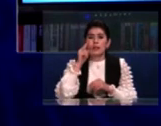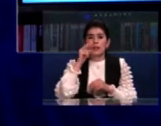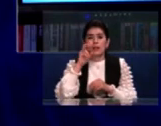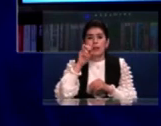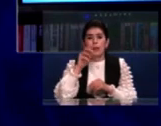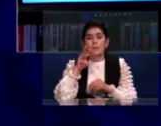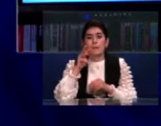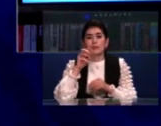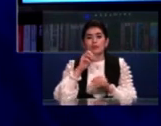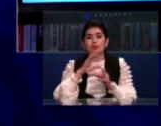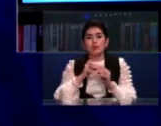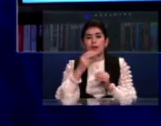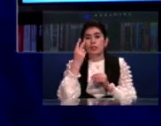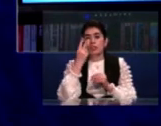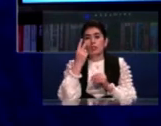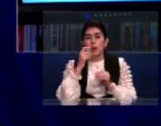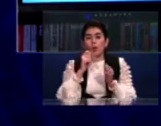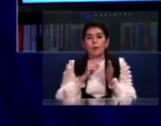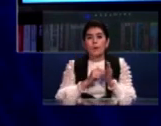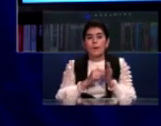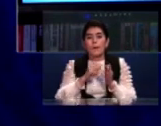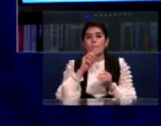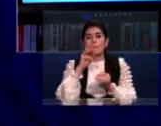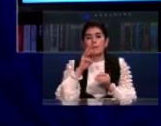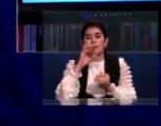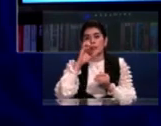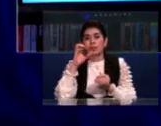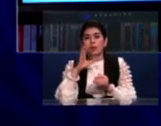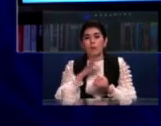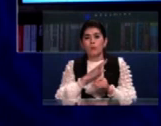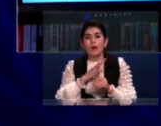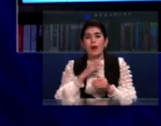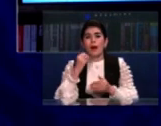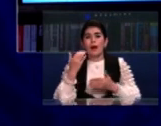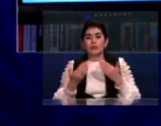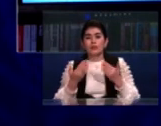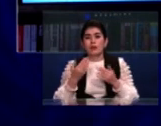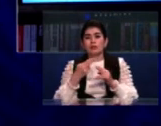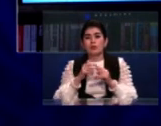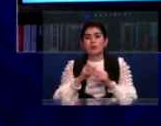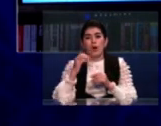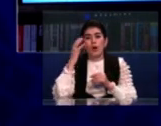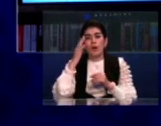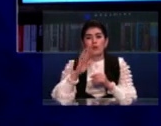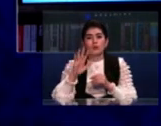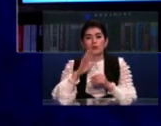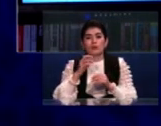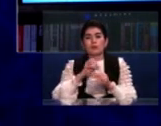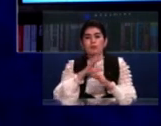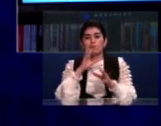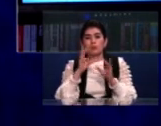ms ifodani 2 ga ko'paytiriladi. 2 ms bo'ladi. Agarda absolyut qora bo'lsa,